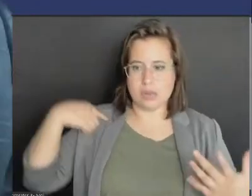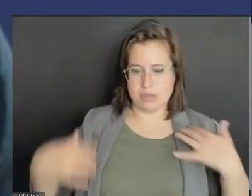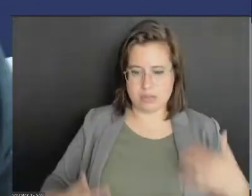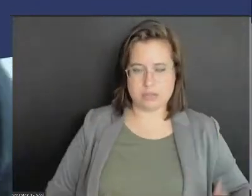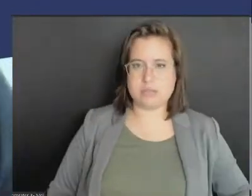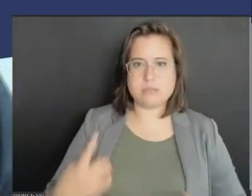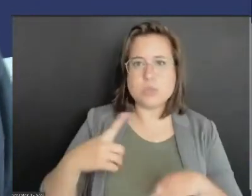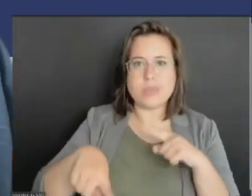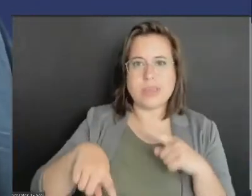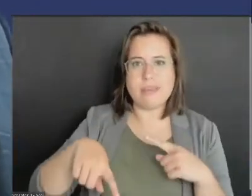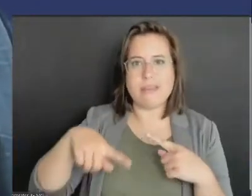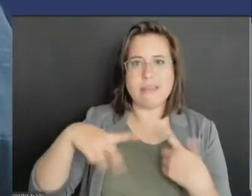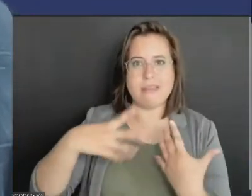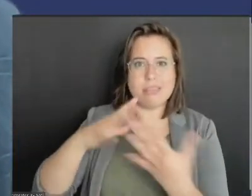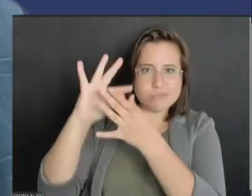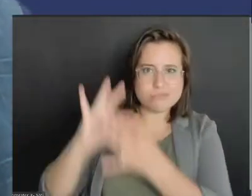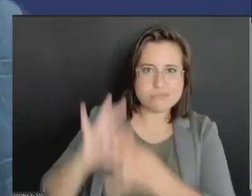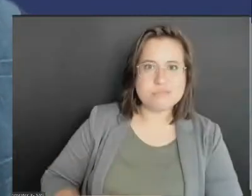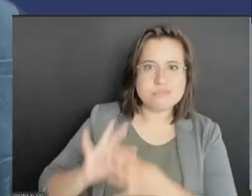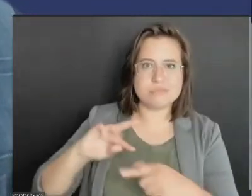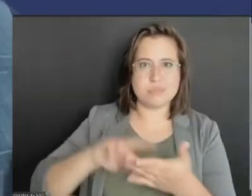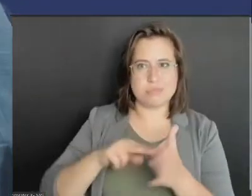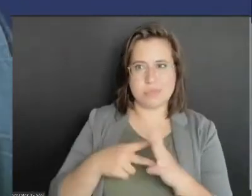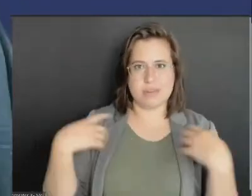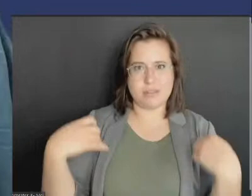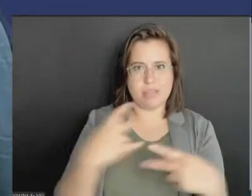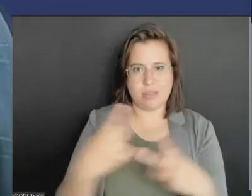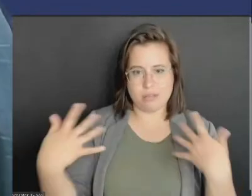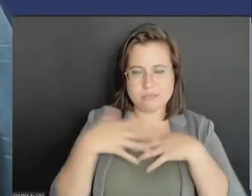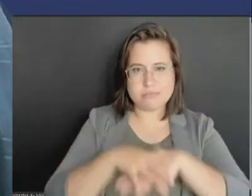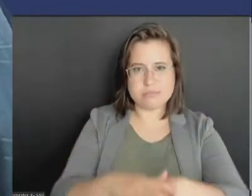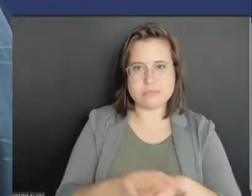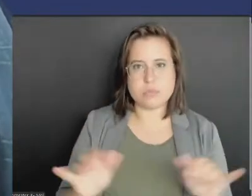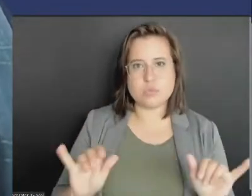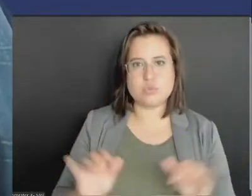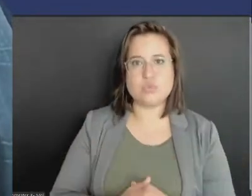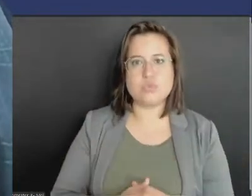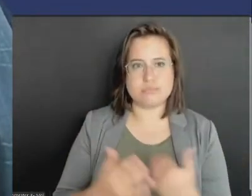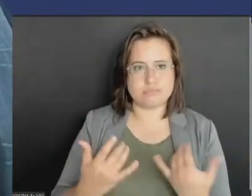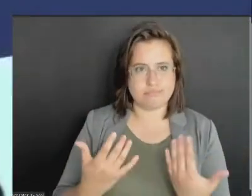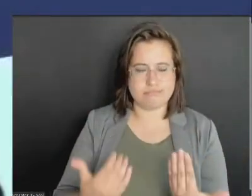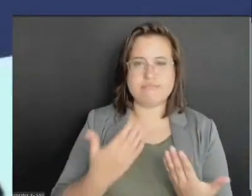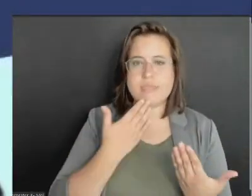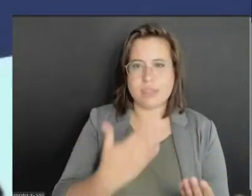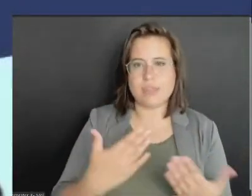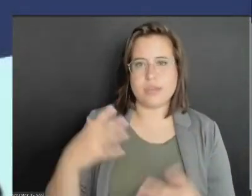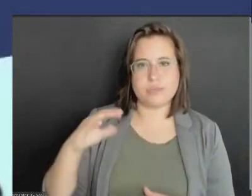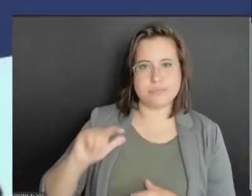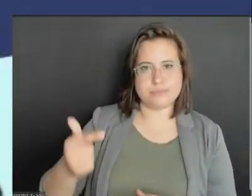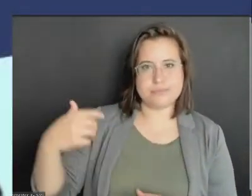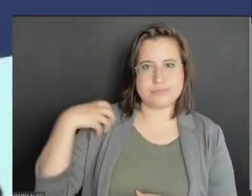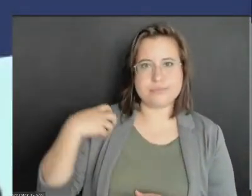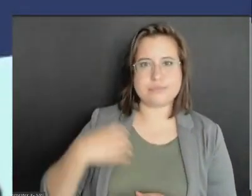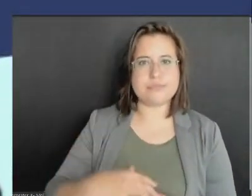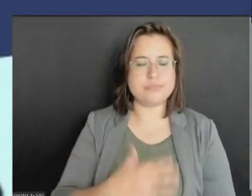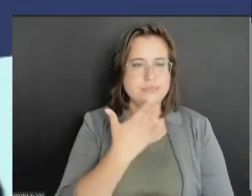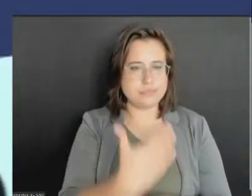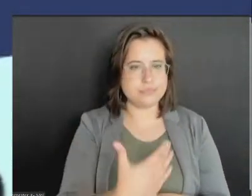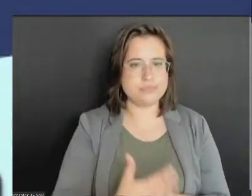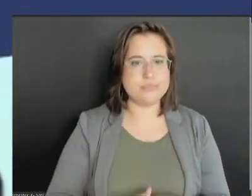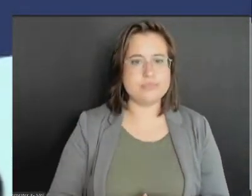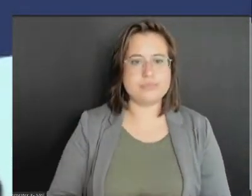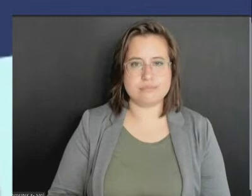So I'll leave it with that, and thank you so much. Turn it back to you, Madam Chair. Thank you, Dr. Martinez. And the